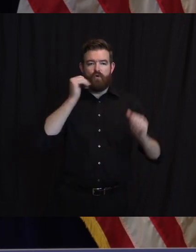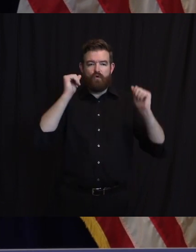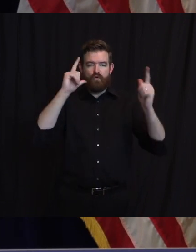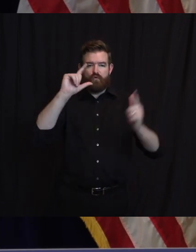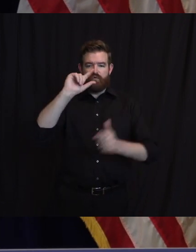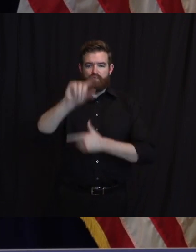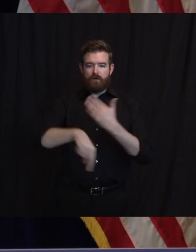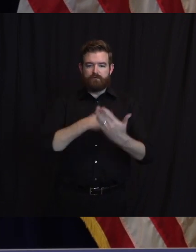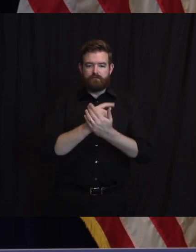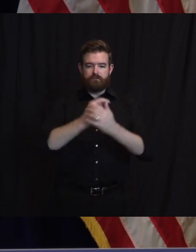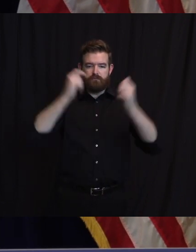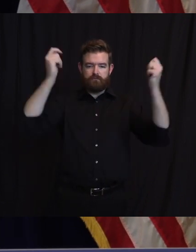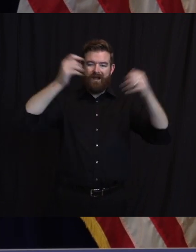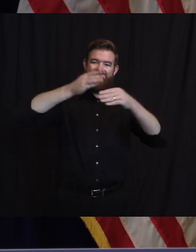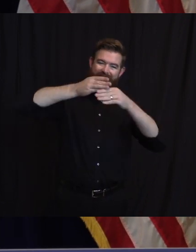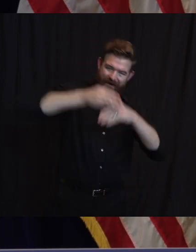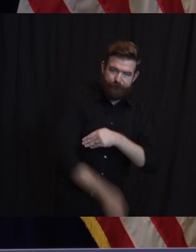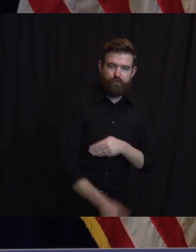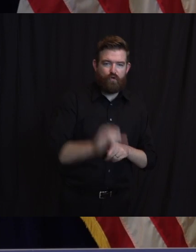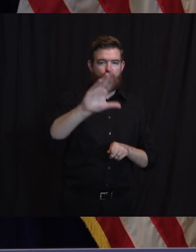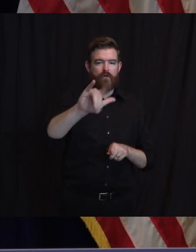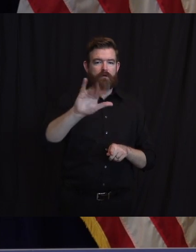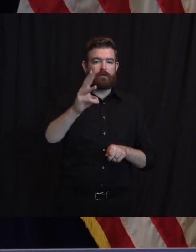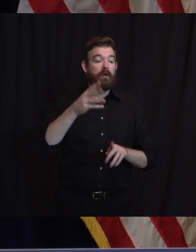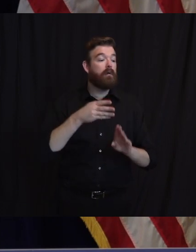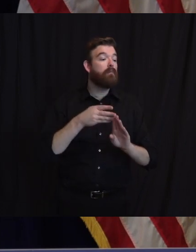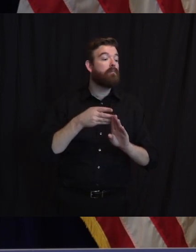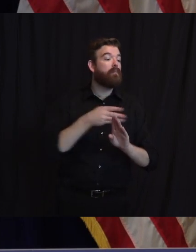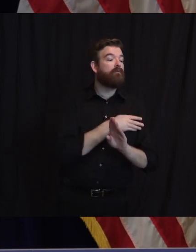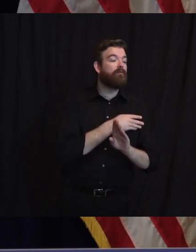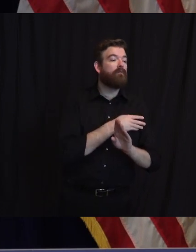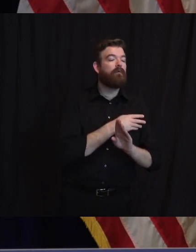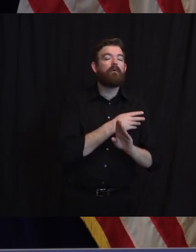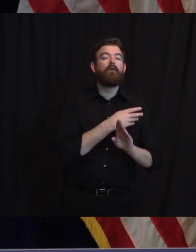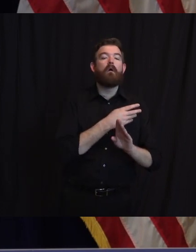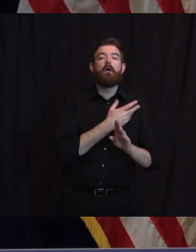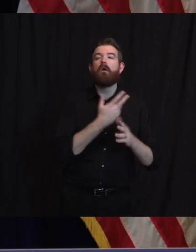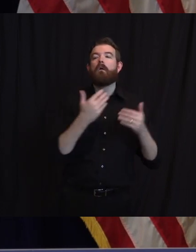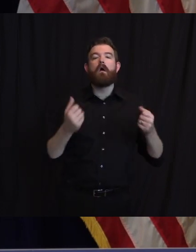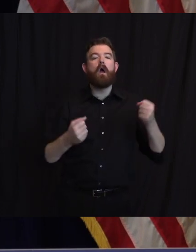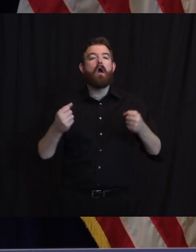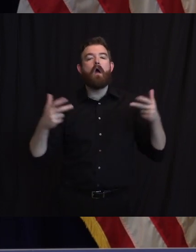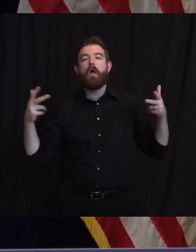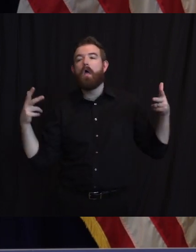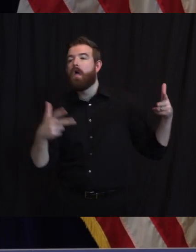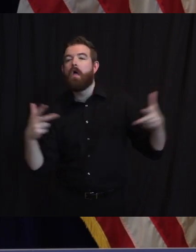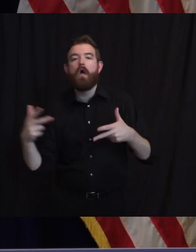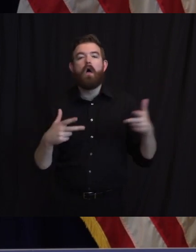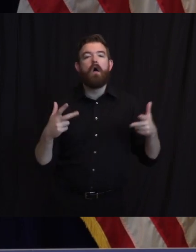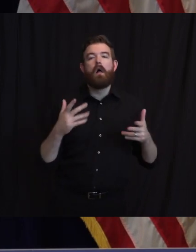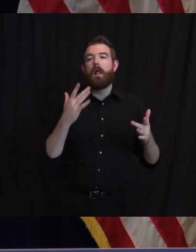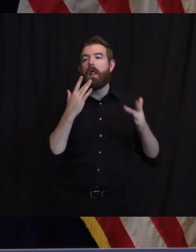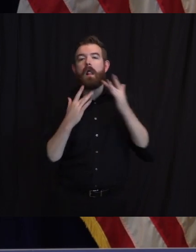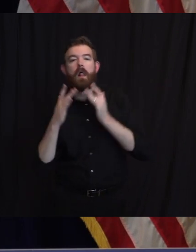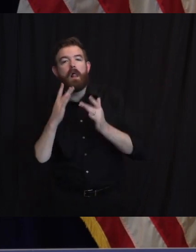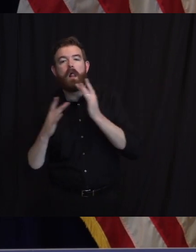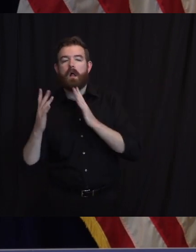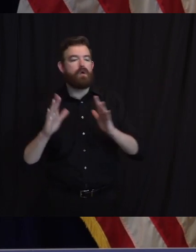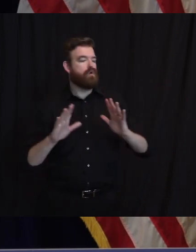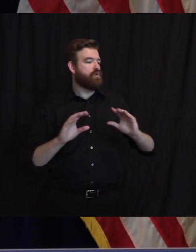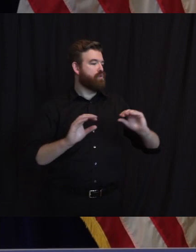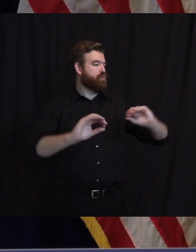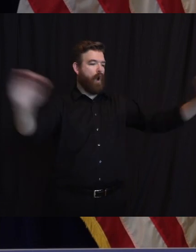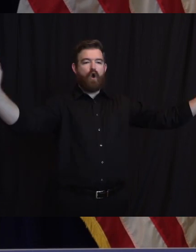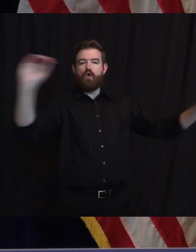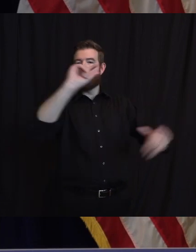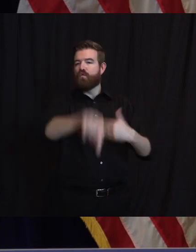of districts have planned, which Pat has worked with them on, like drive-through events, those would still be okay.